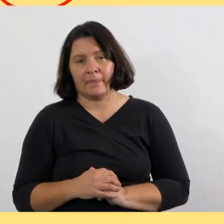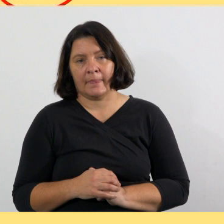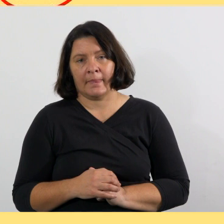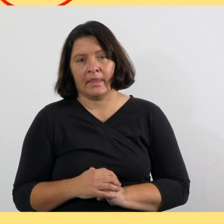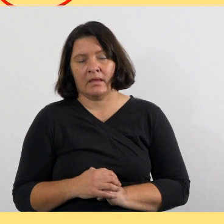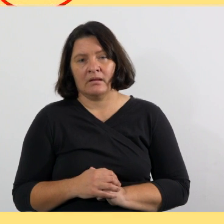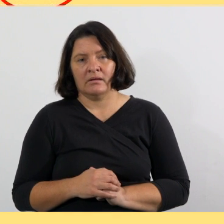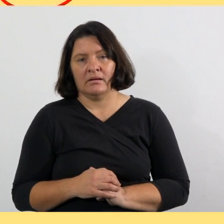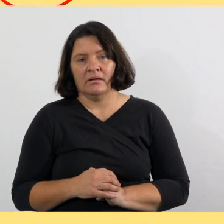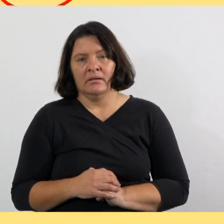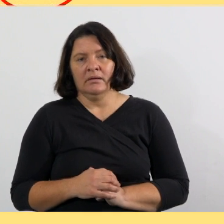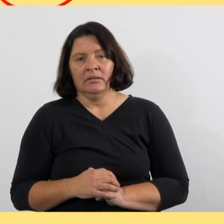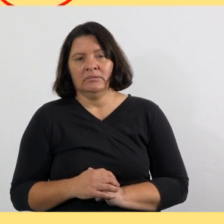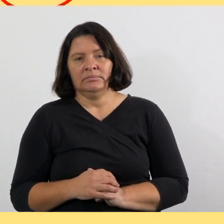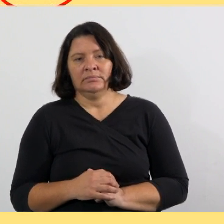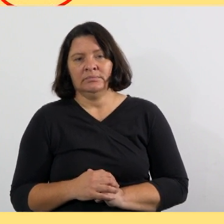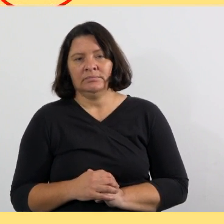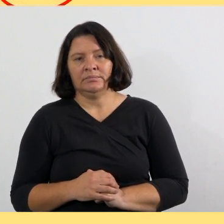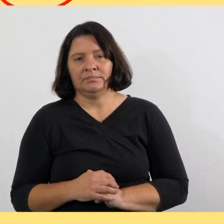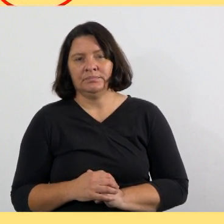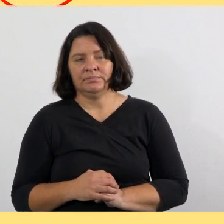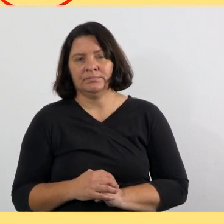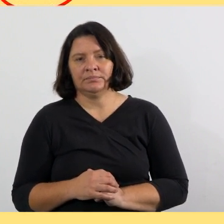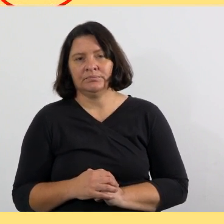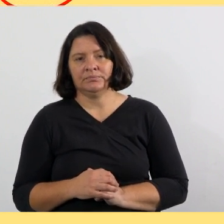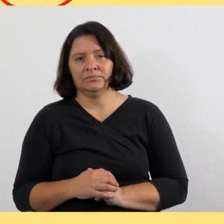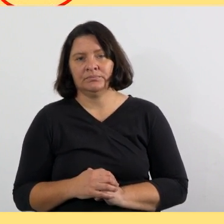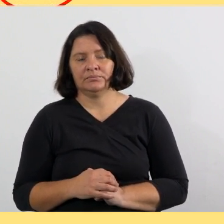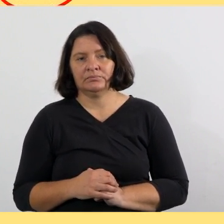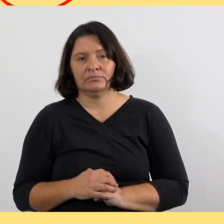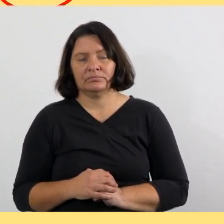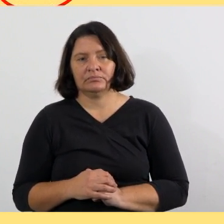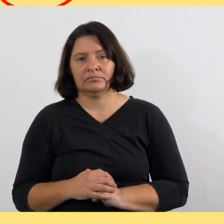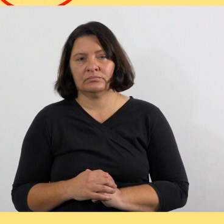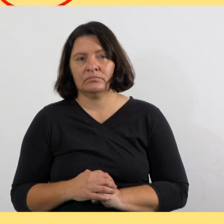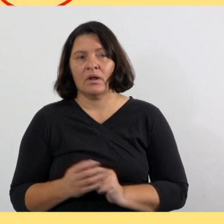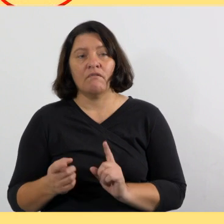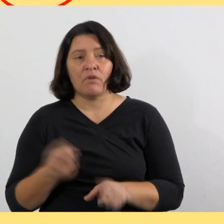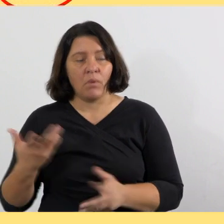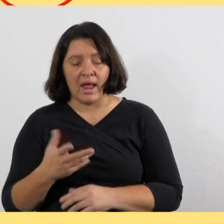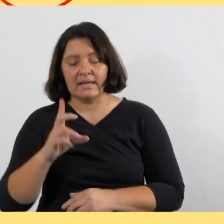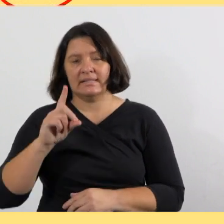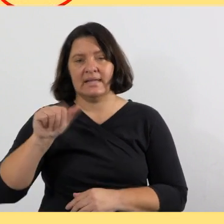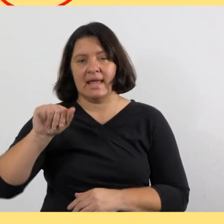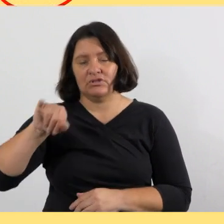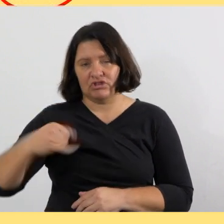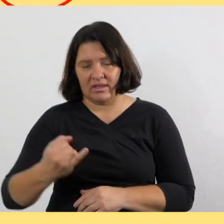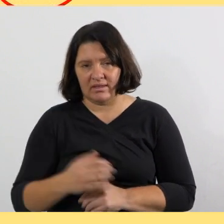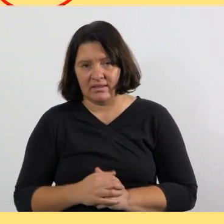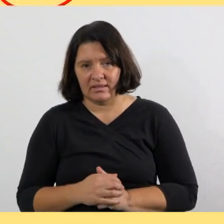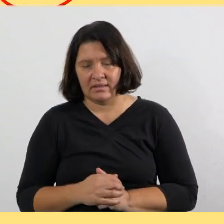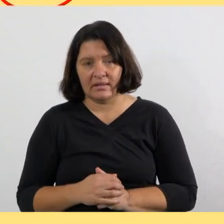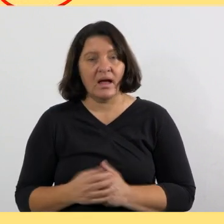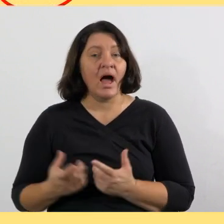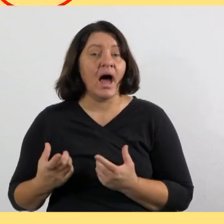Debtors allowances. And my debtors allowances are coming from the